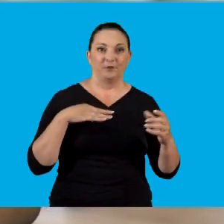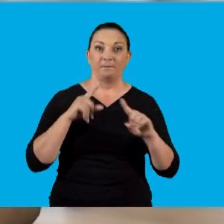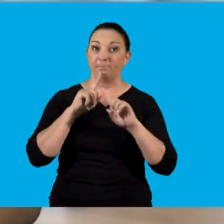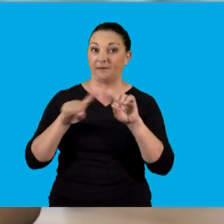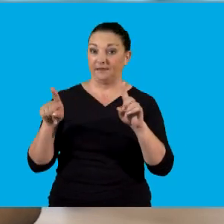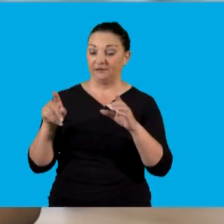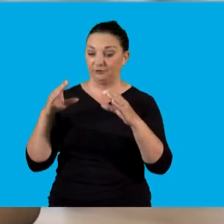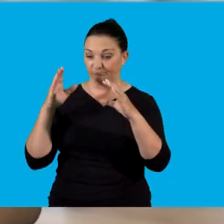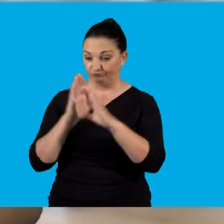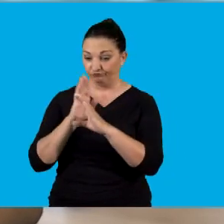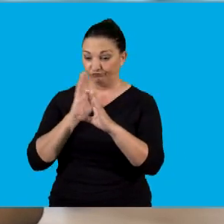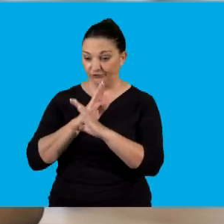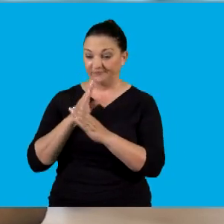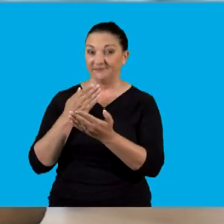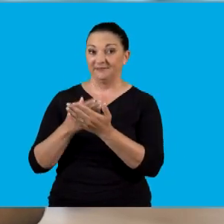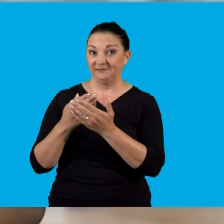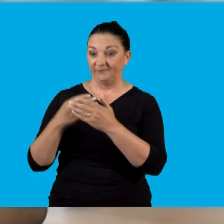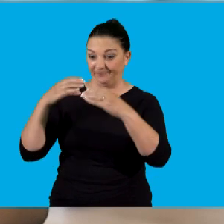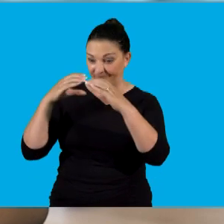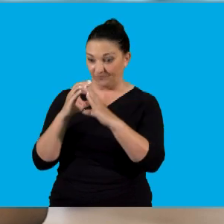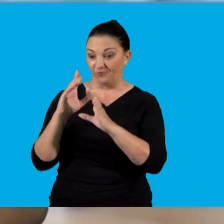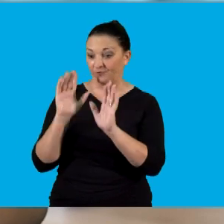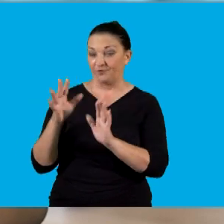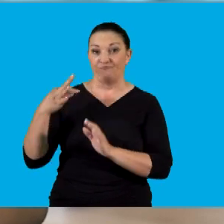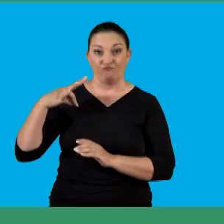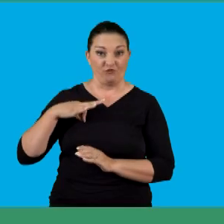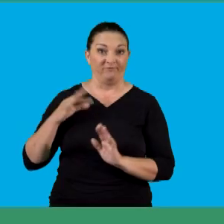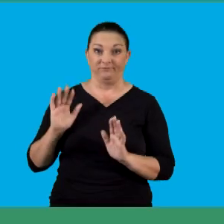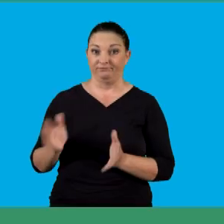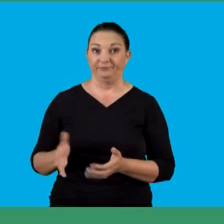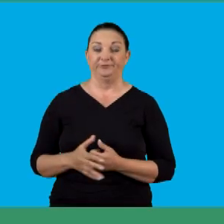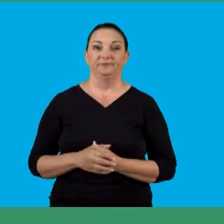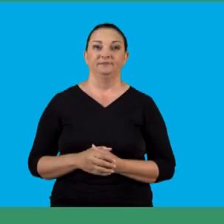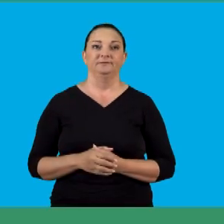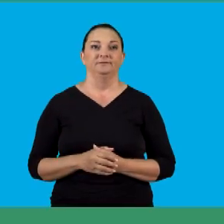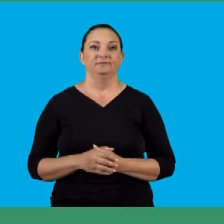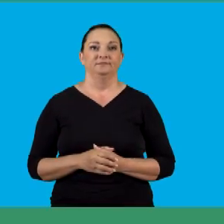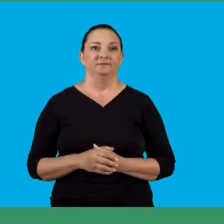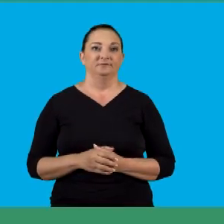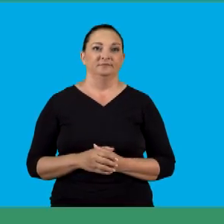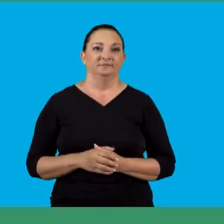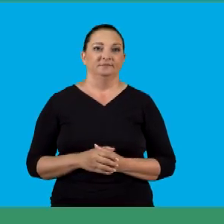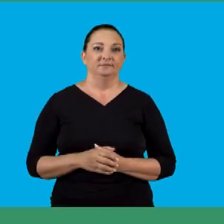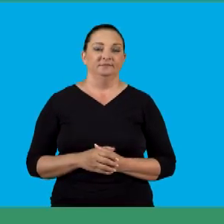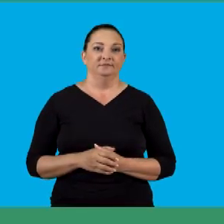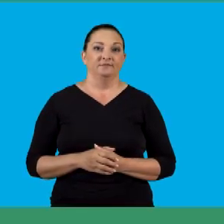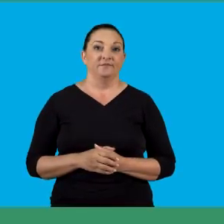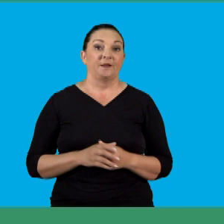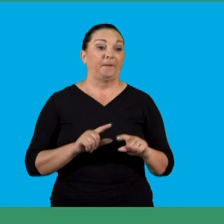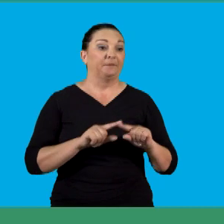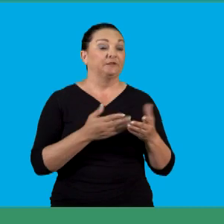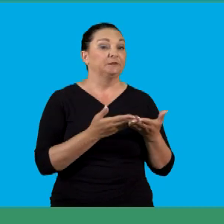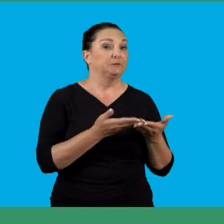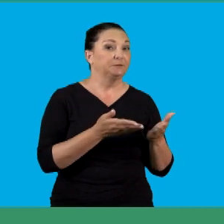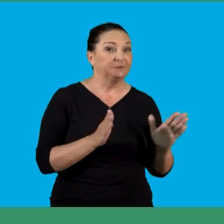Then the public sector comprises of various business enterprises owned and managed by the